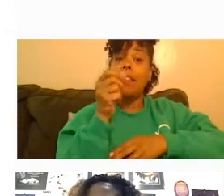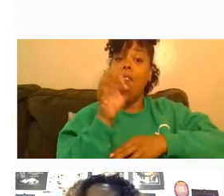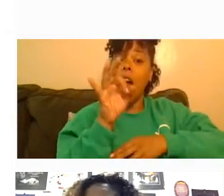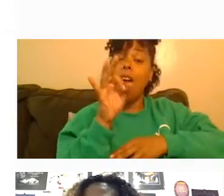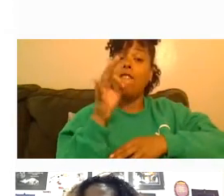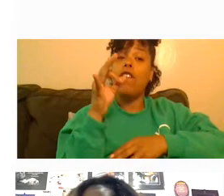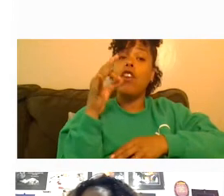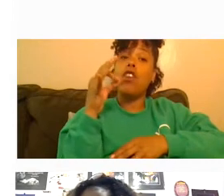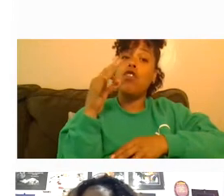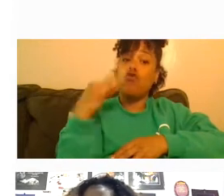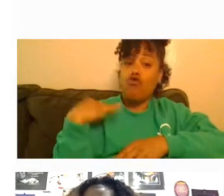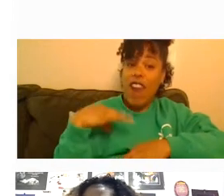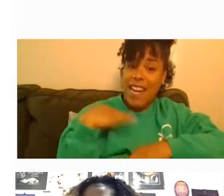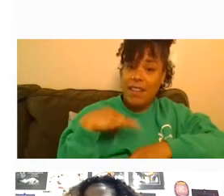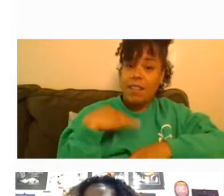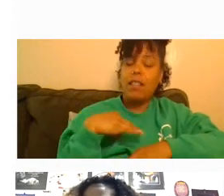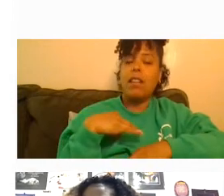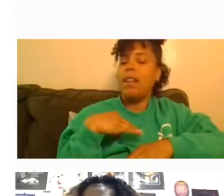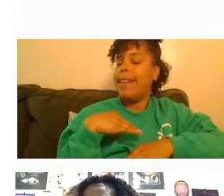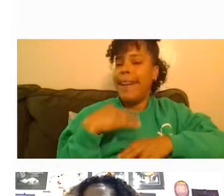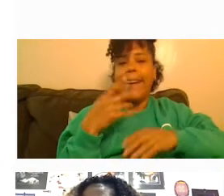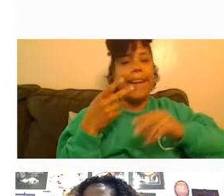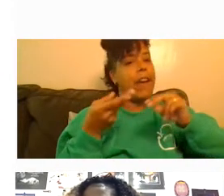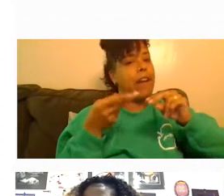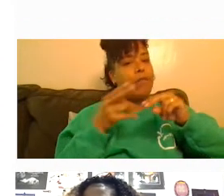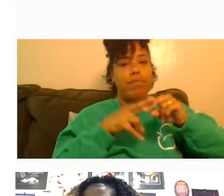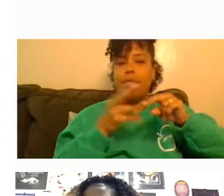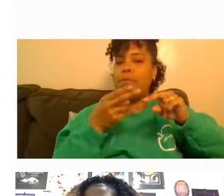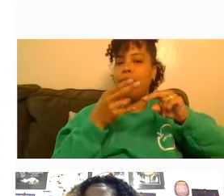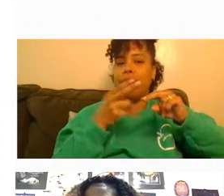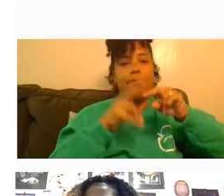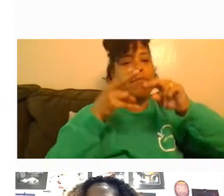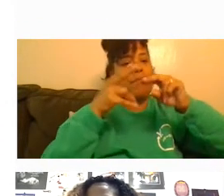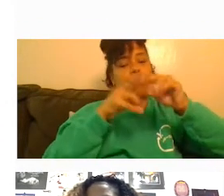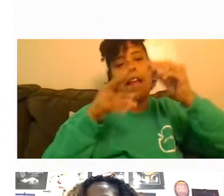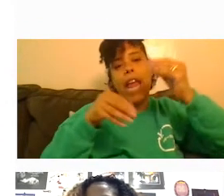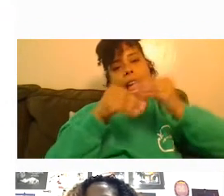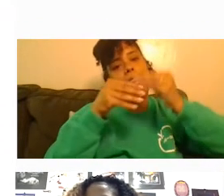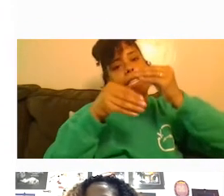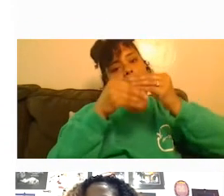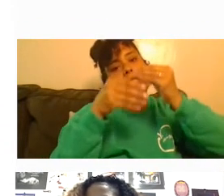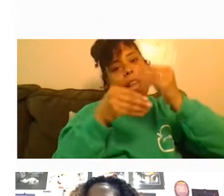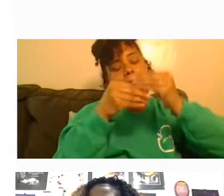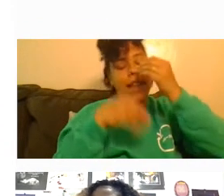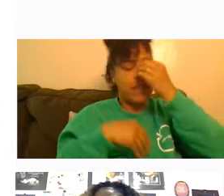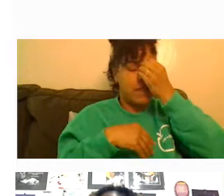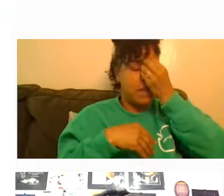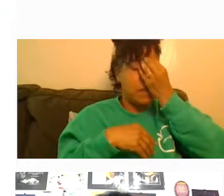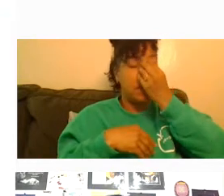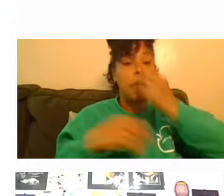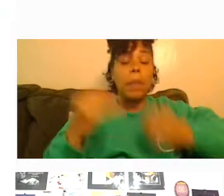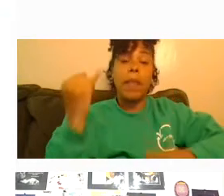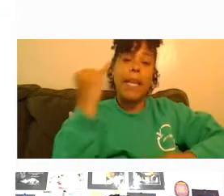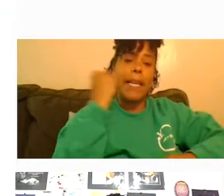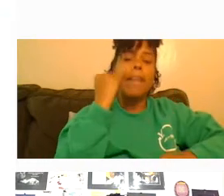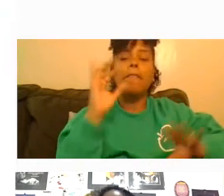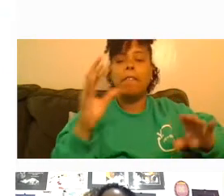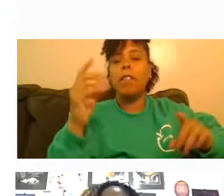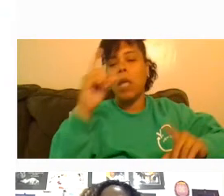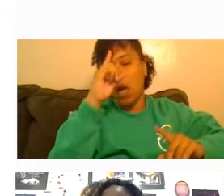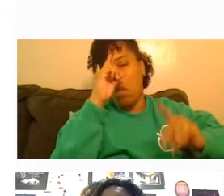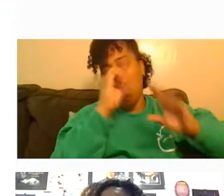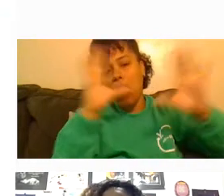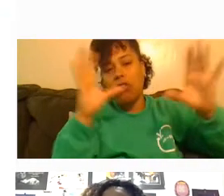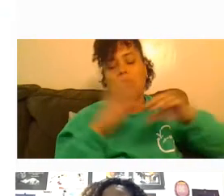it grows and doubles and compounds in a way where it just works against us. If you had $17,000, let's just say in a student